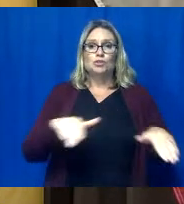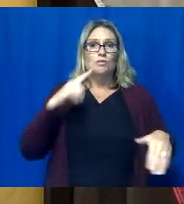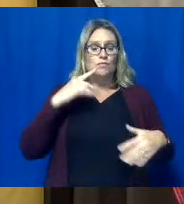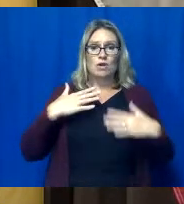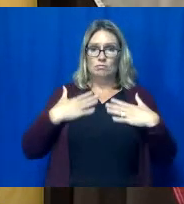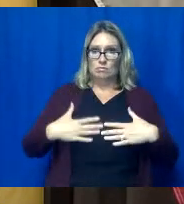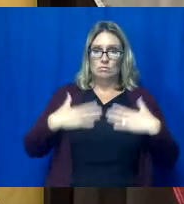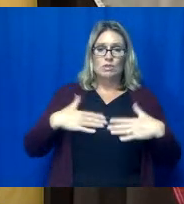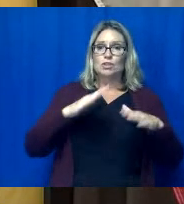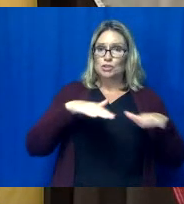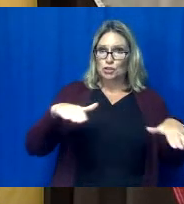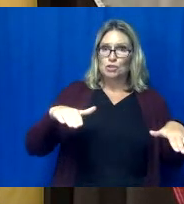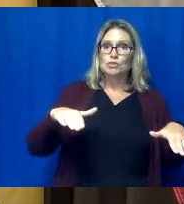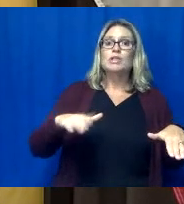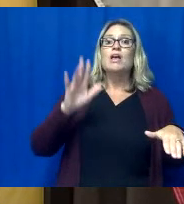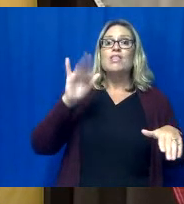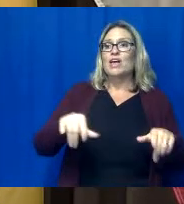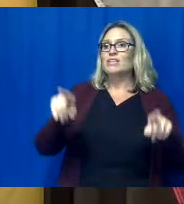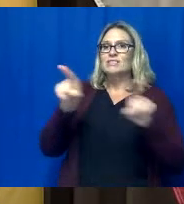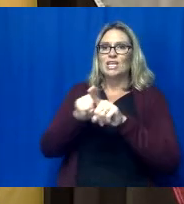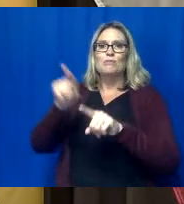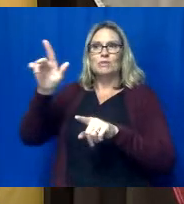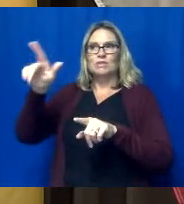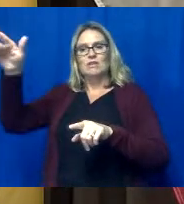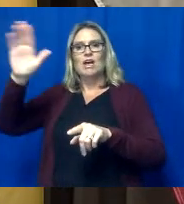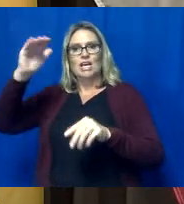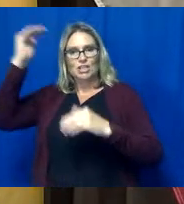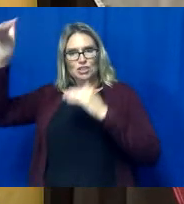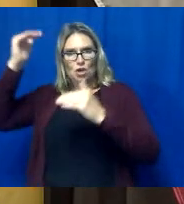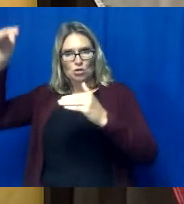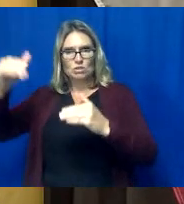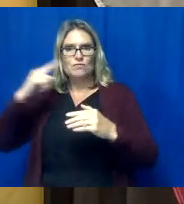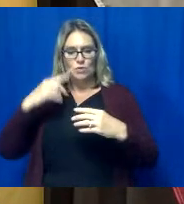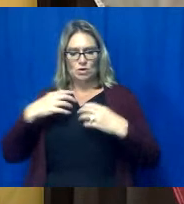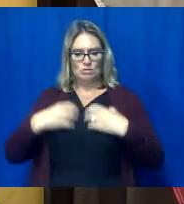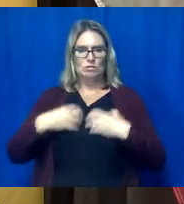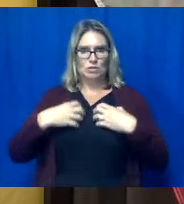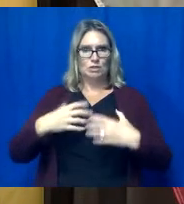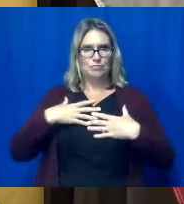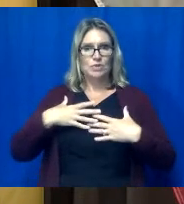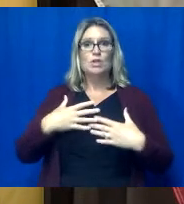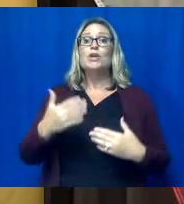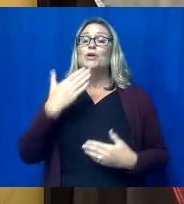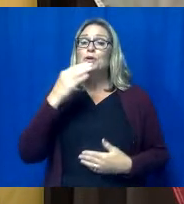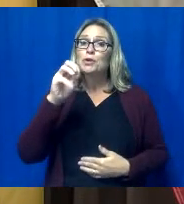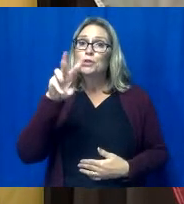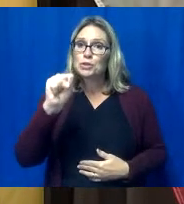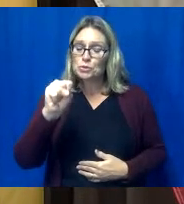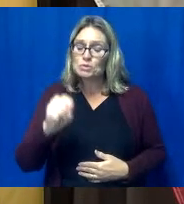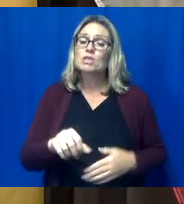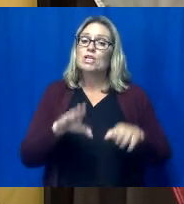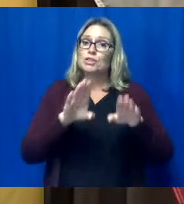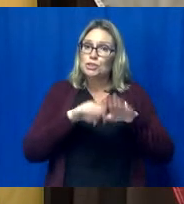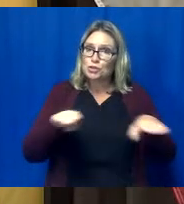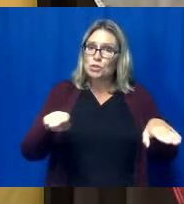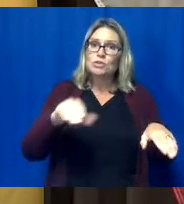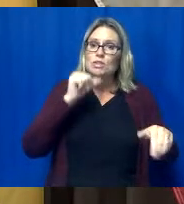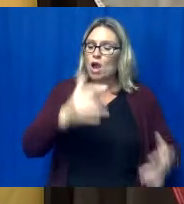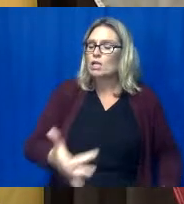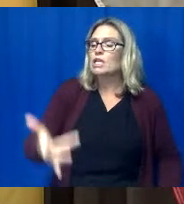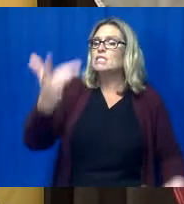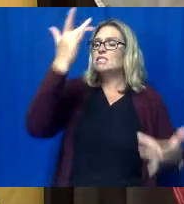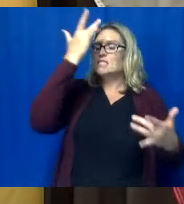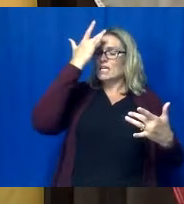are in adults. So the good news is our children do not get as sick, but yes,